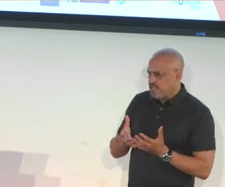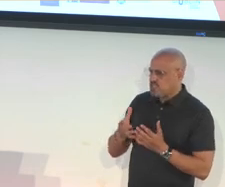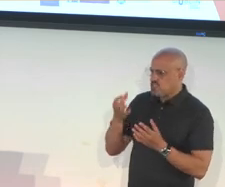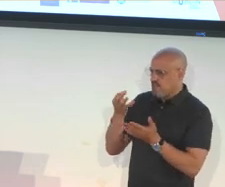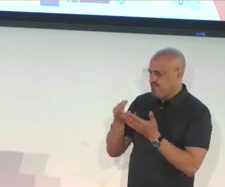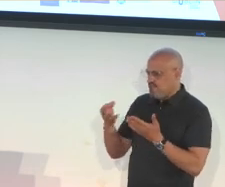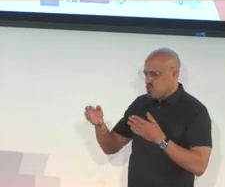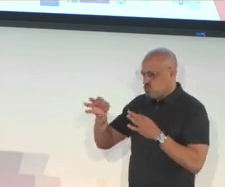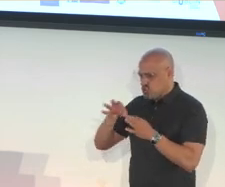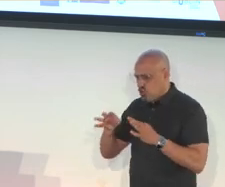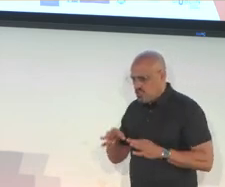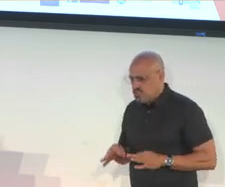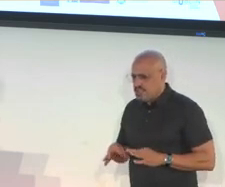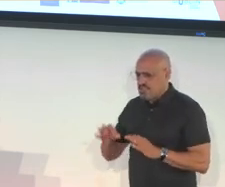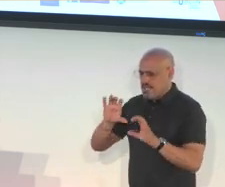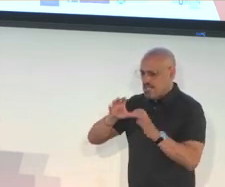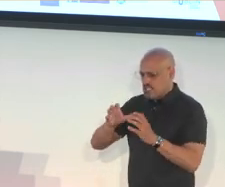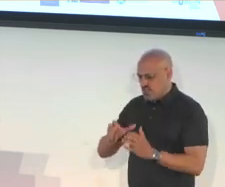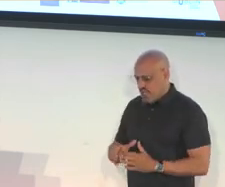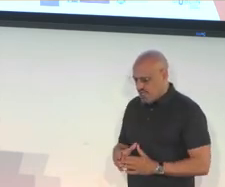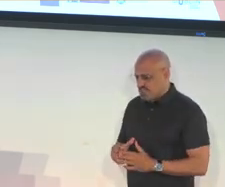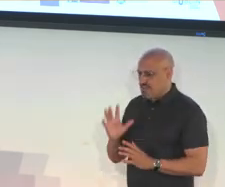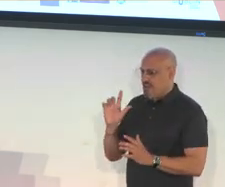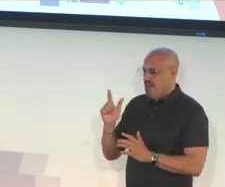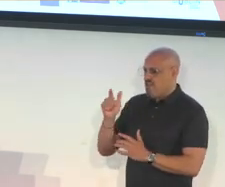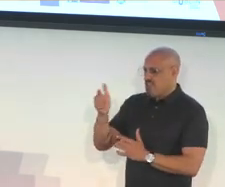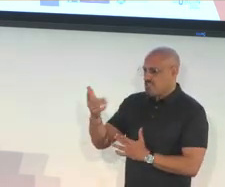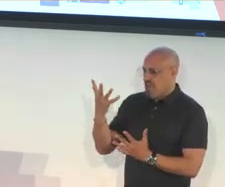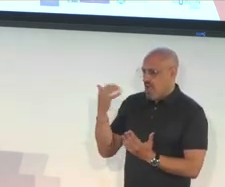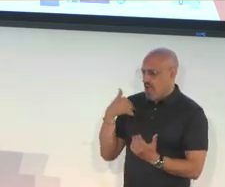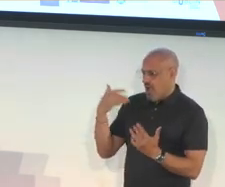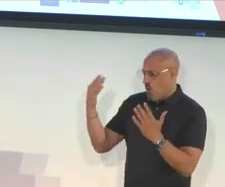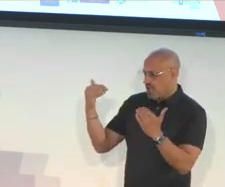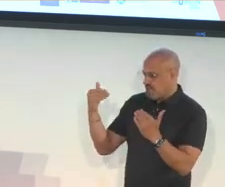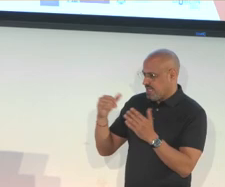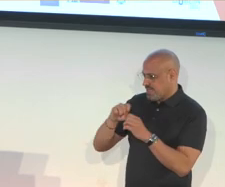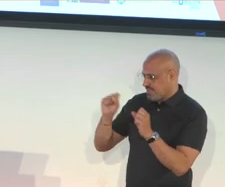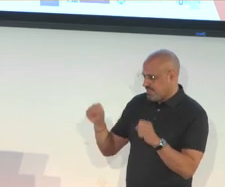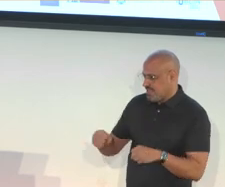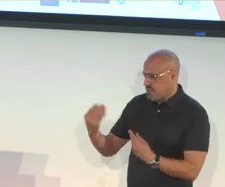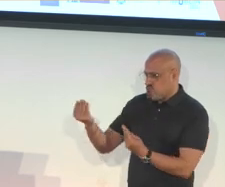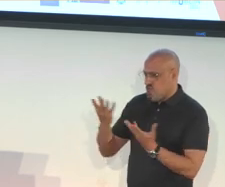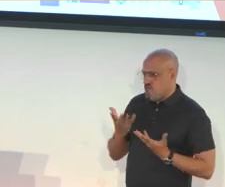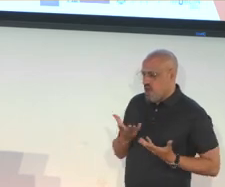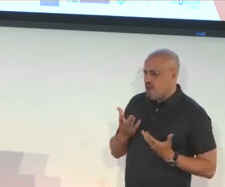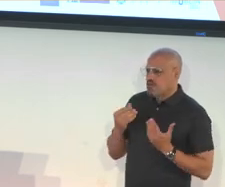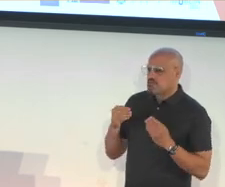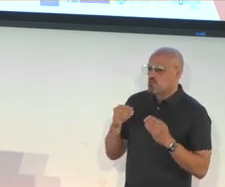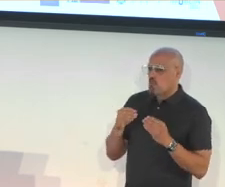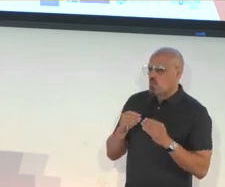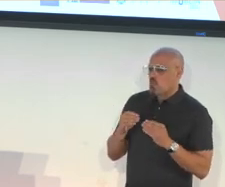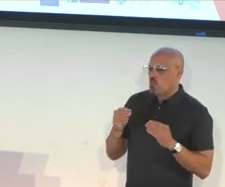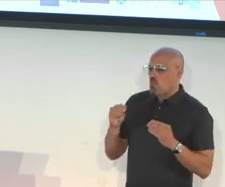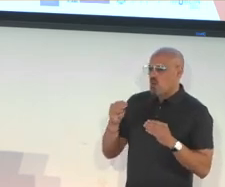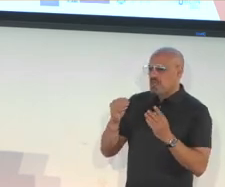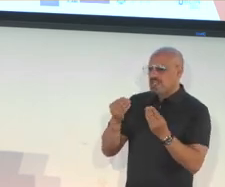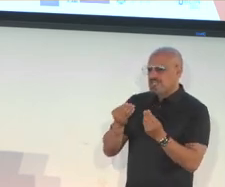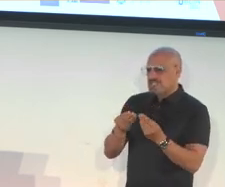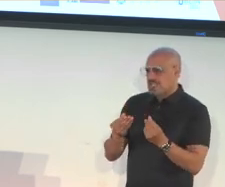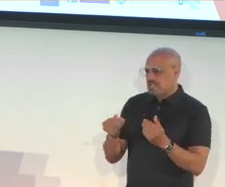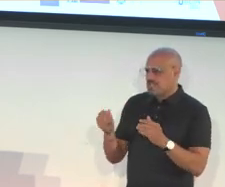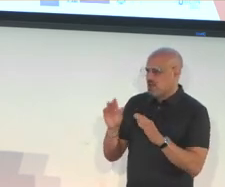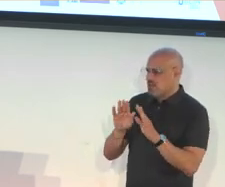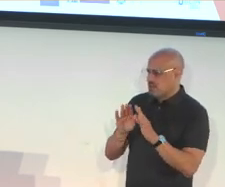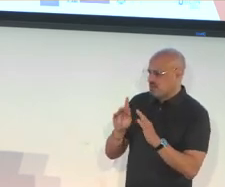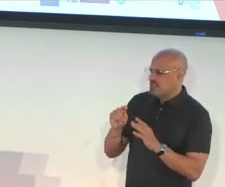extraction, and classification. And then eventually, I would expect this system to provide me with a text output.